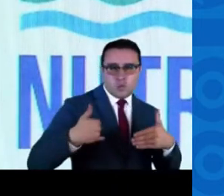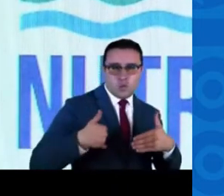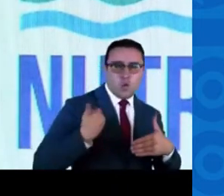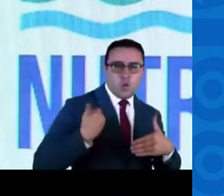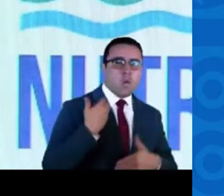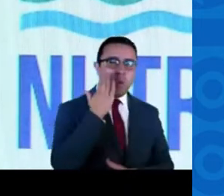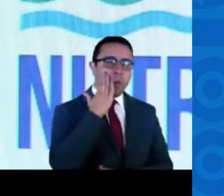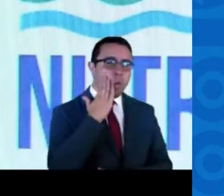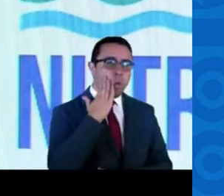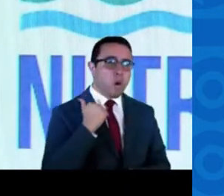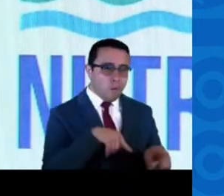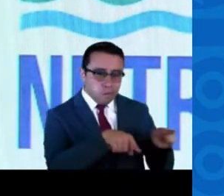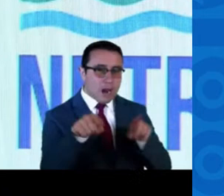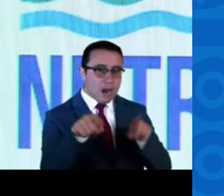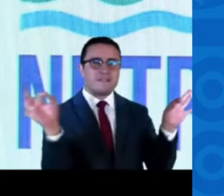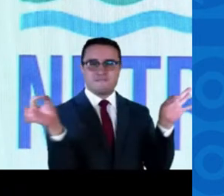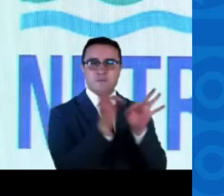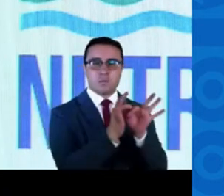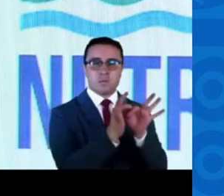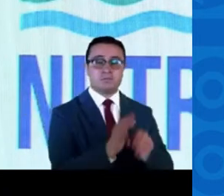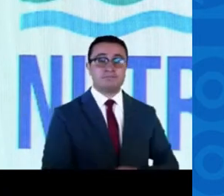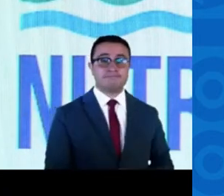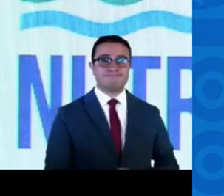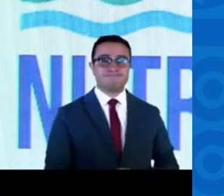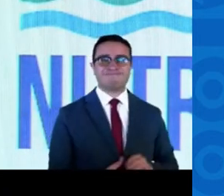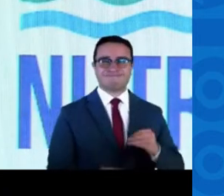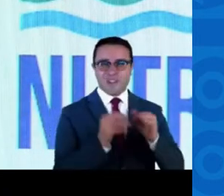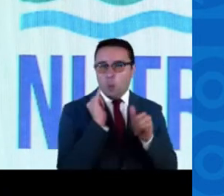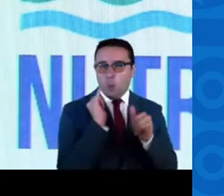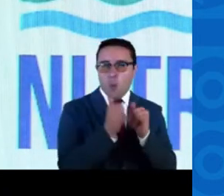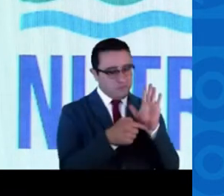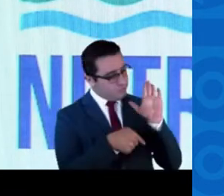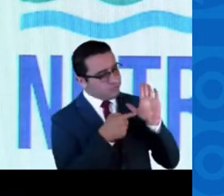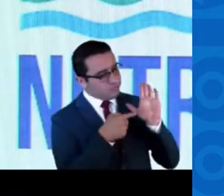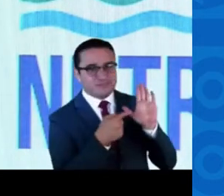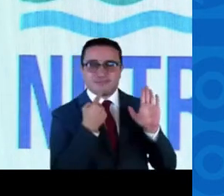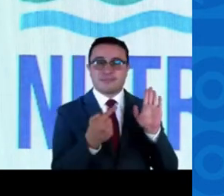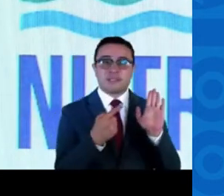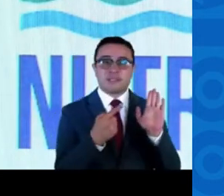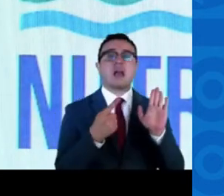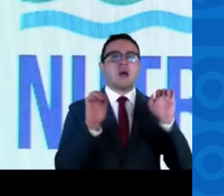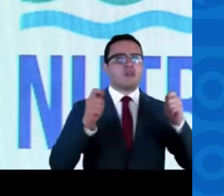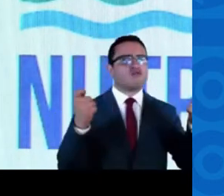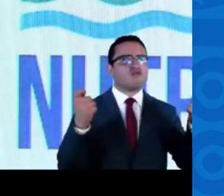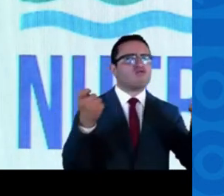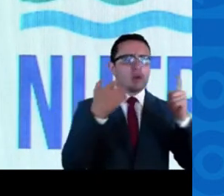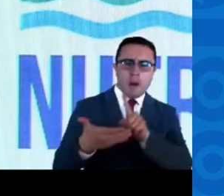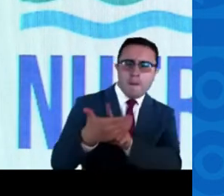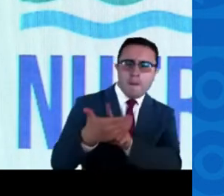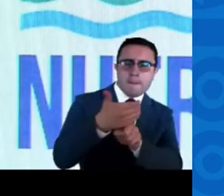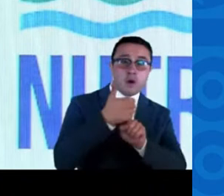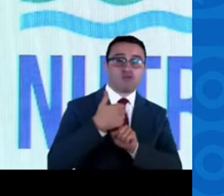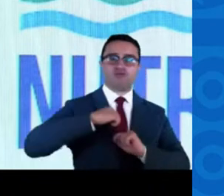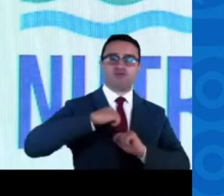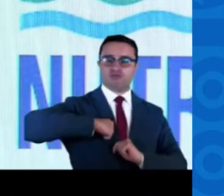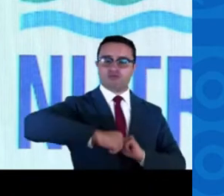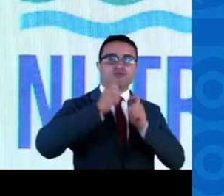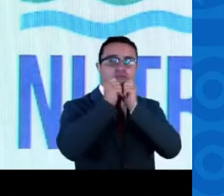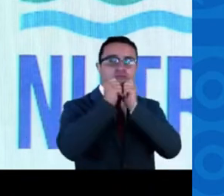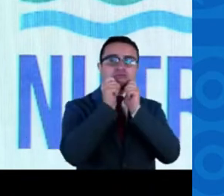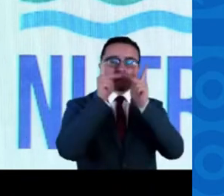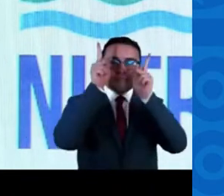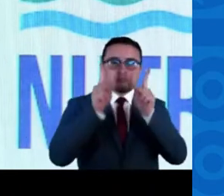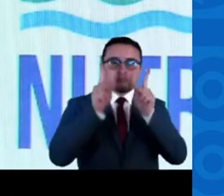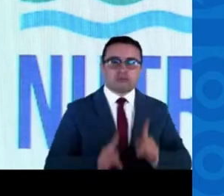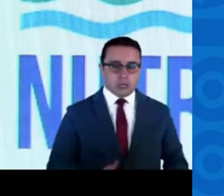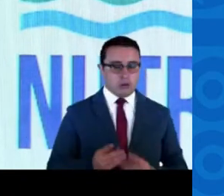focused on childhood, adolescence, and youth. And it highlights also the need to